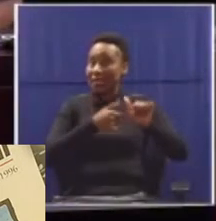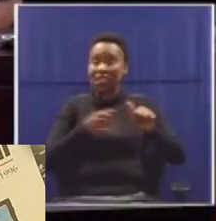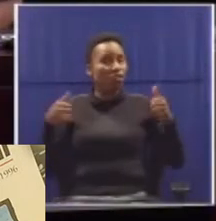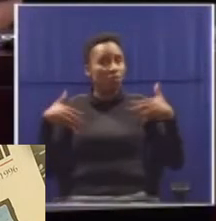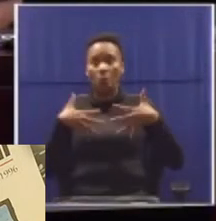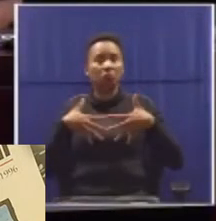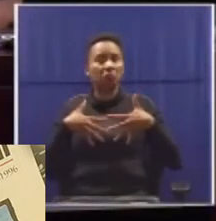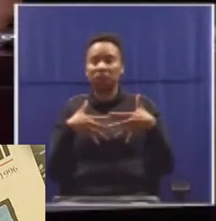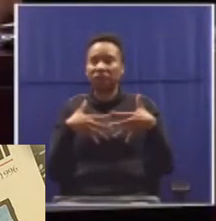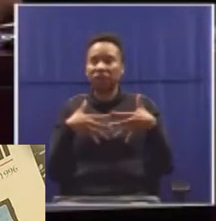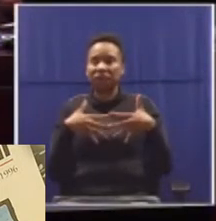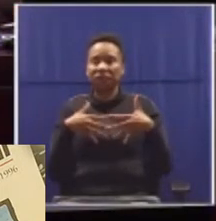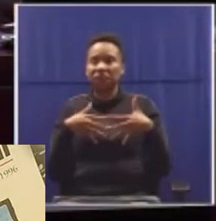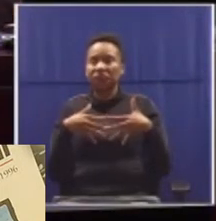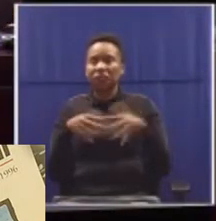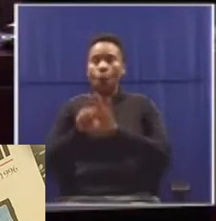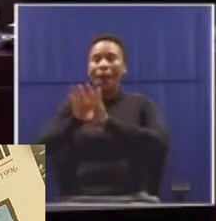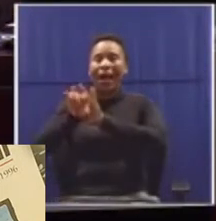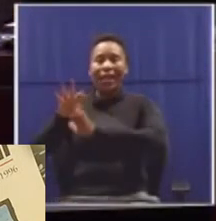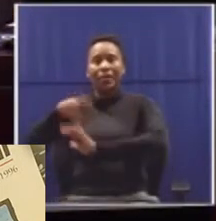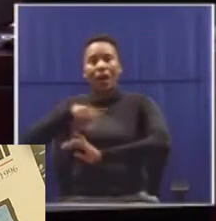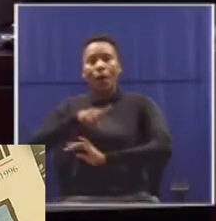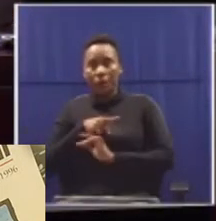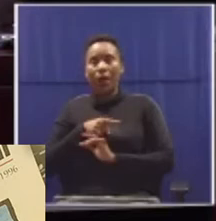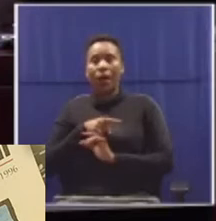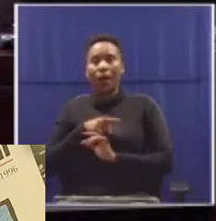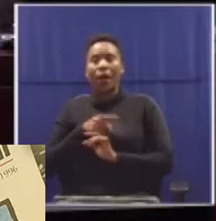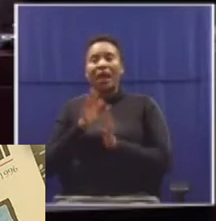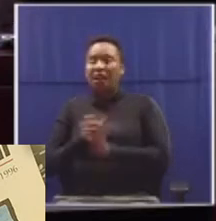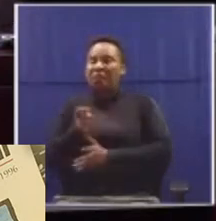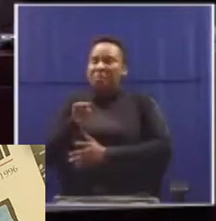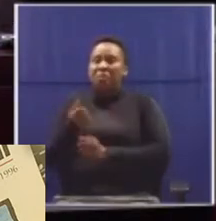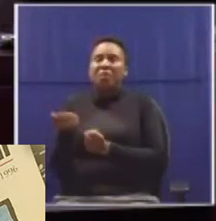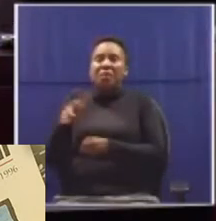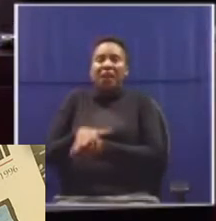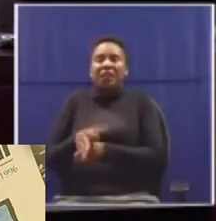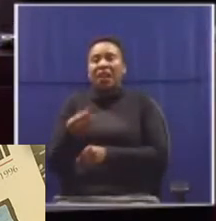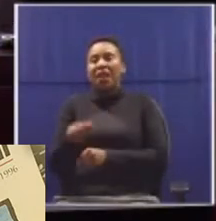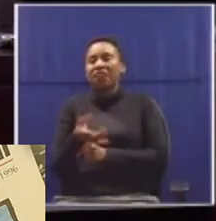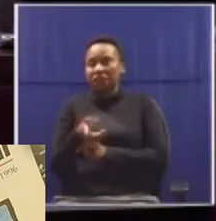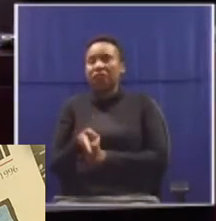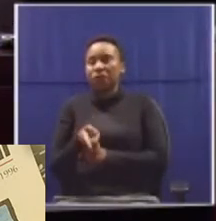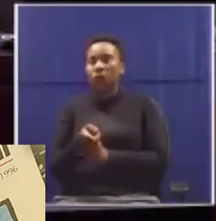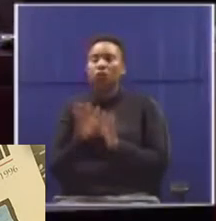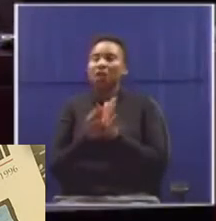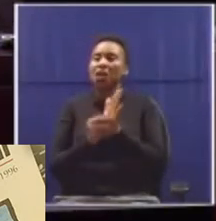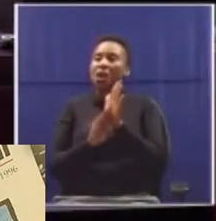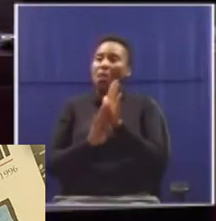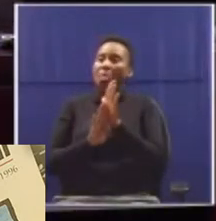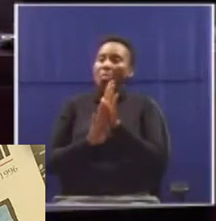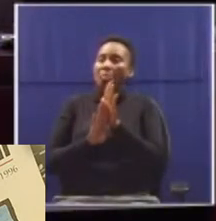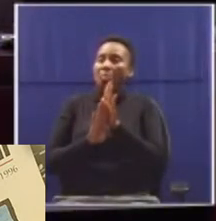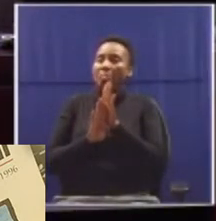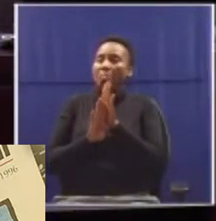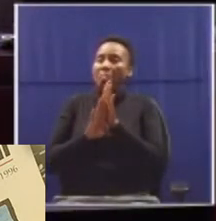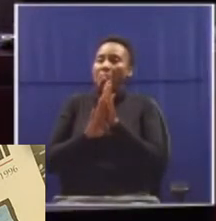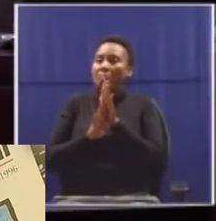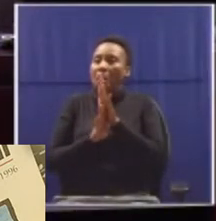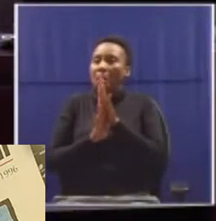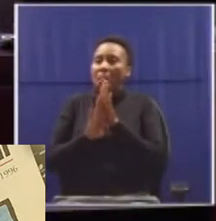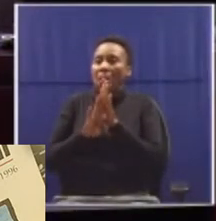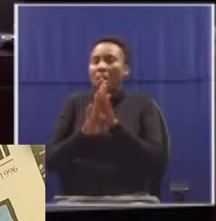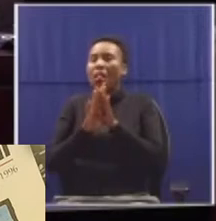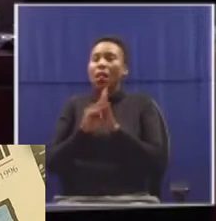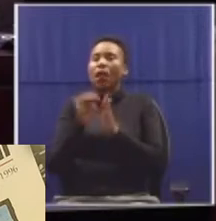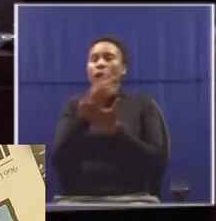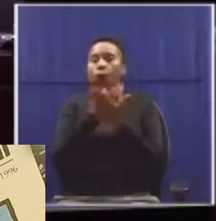markets and has had little or no impact on our economic growth projections should government fail to work rapidly